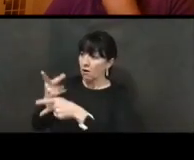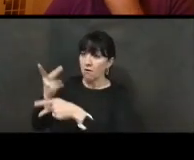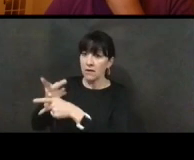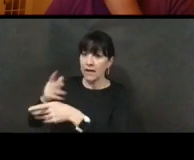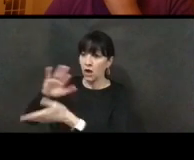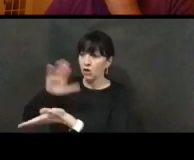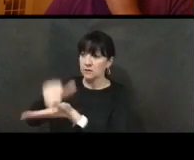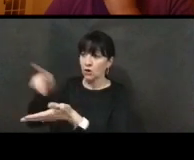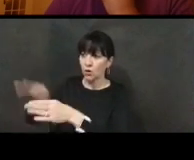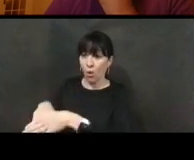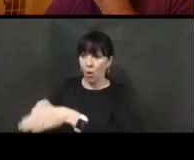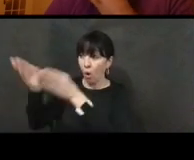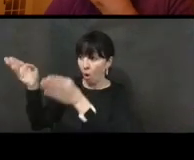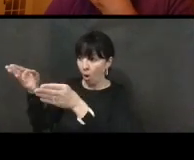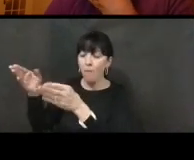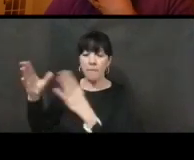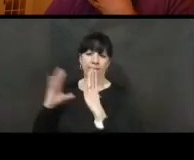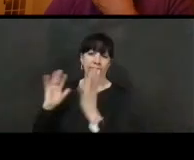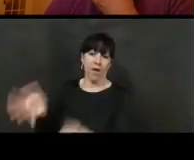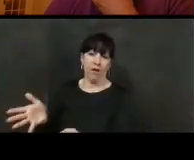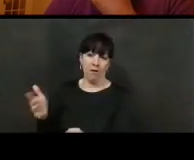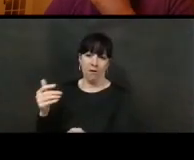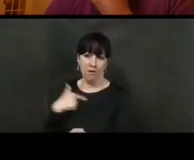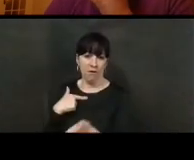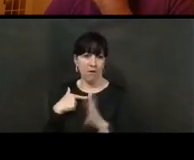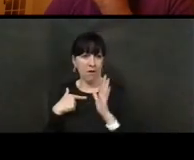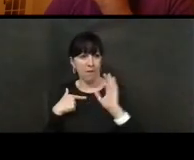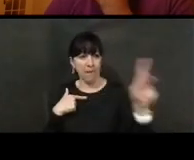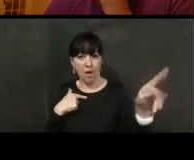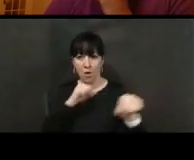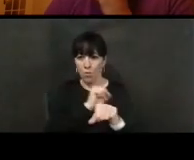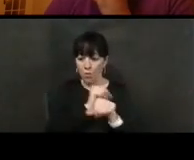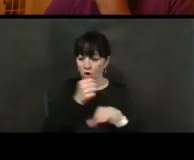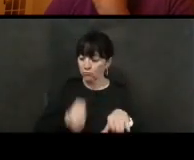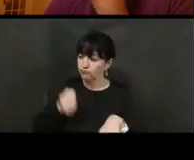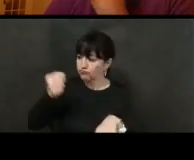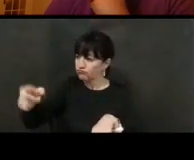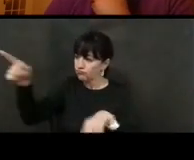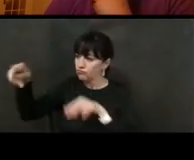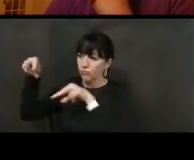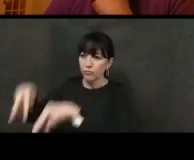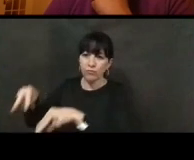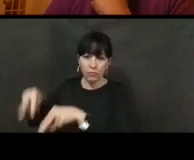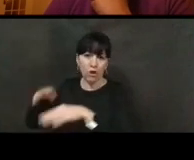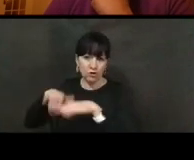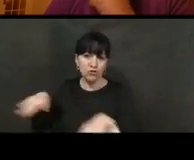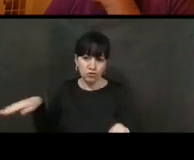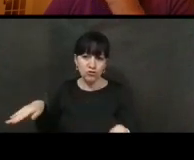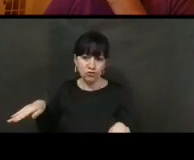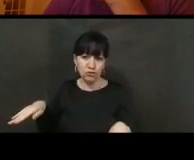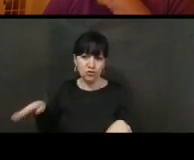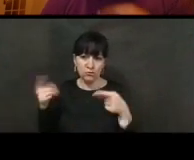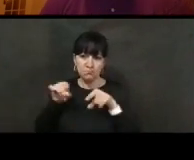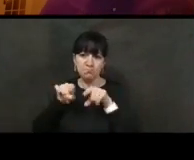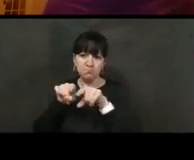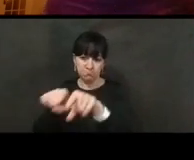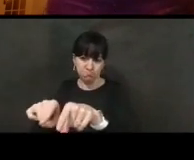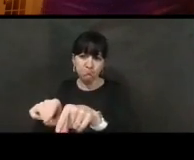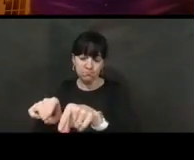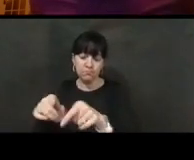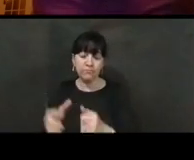get to that mass to reopen as possible is going to be important. I think the way the orders are structured is that as